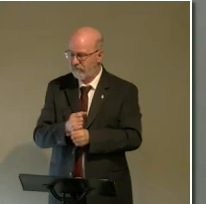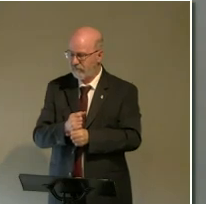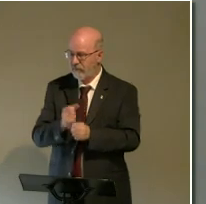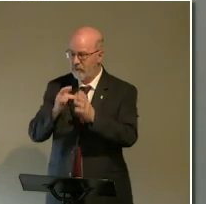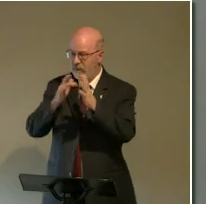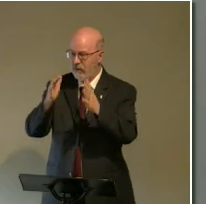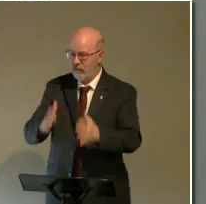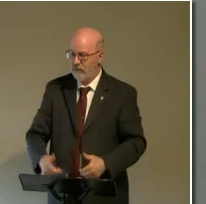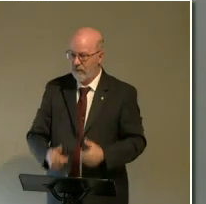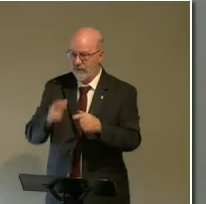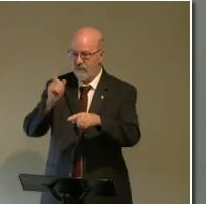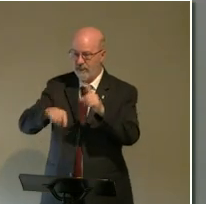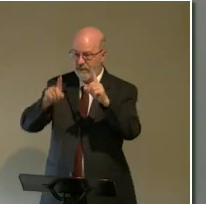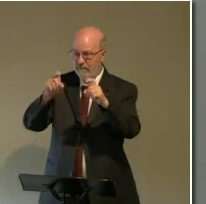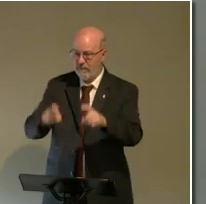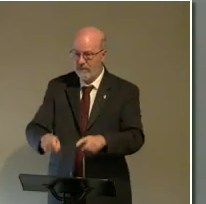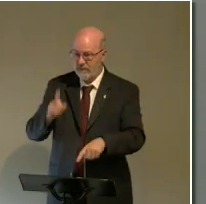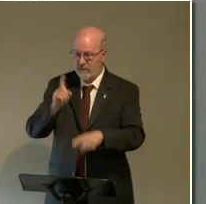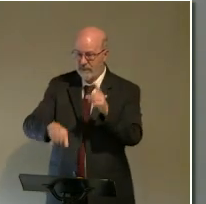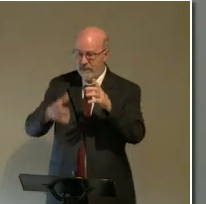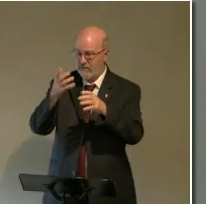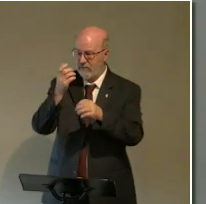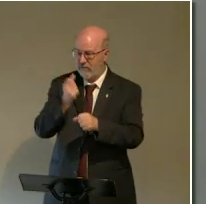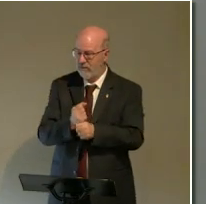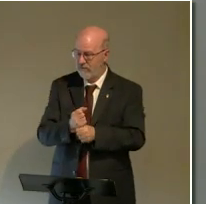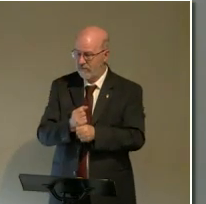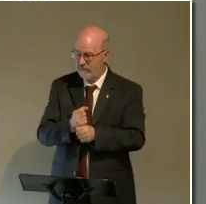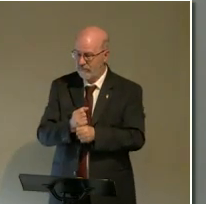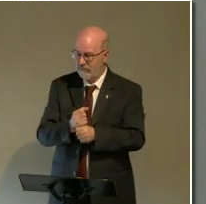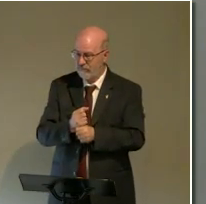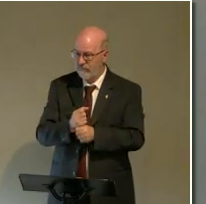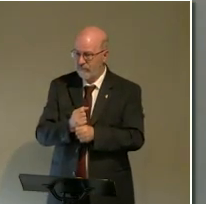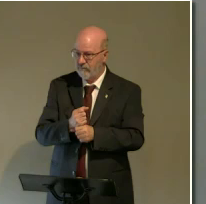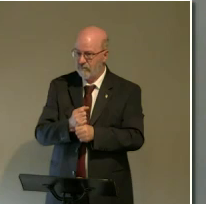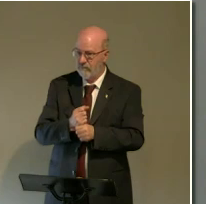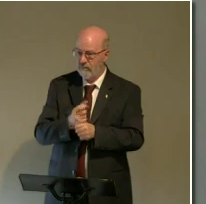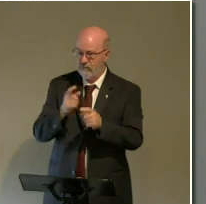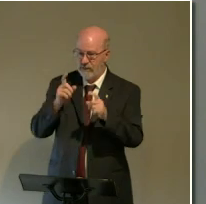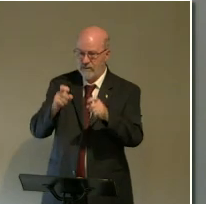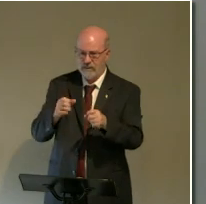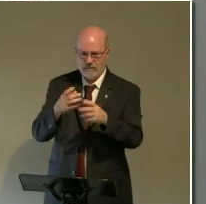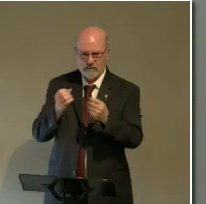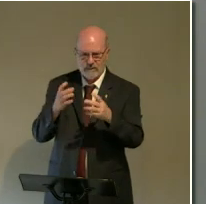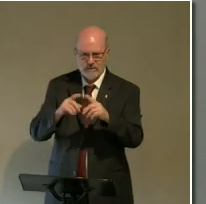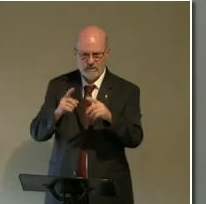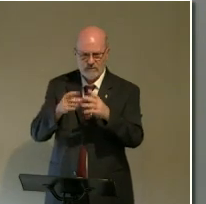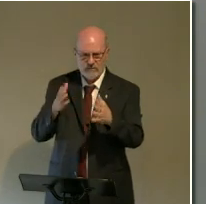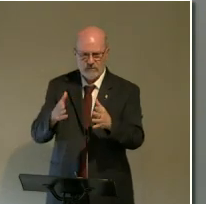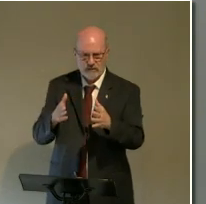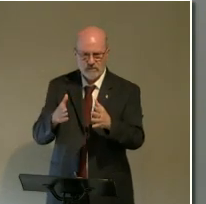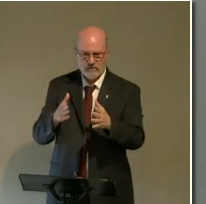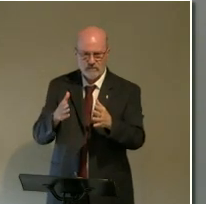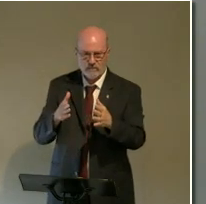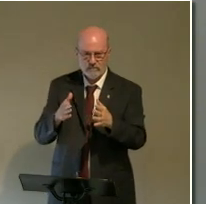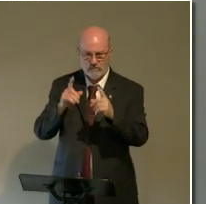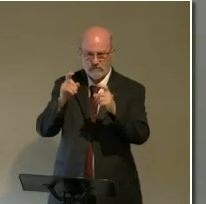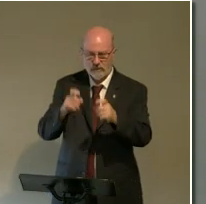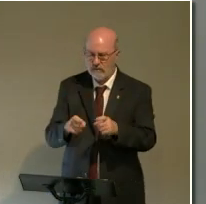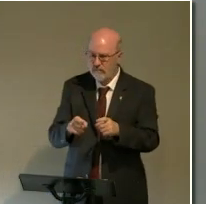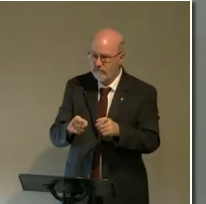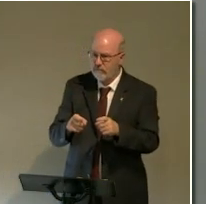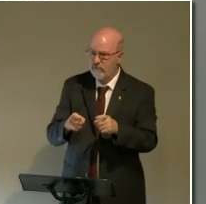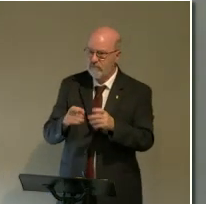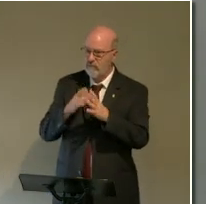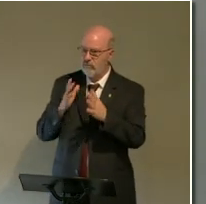A Christianity that cannot be tested cannot be trusted. And you can take that test in so many different ways. You can take it testing it